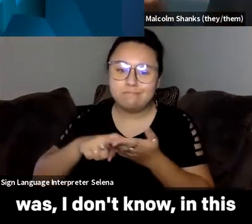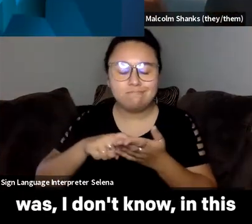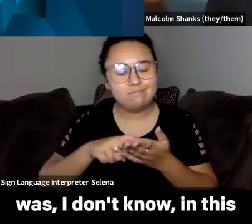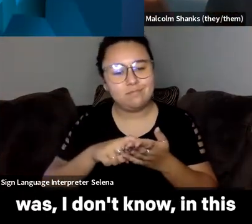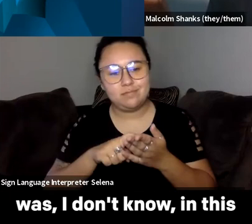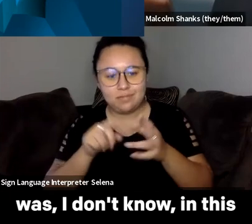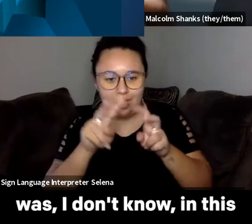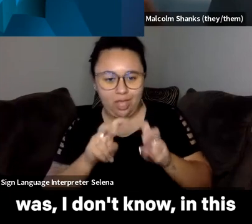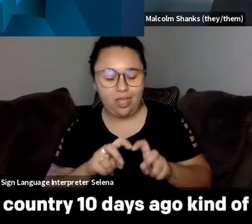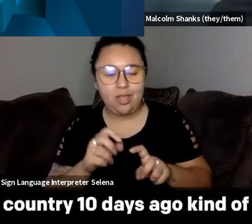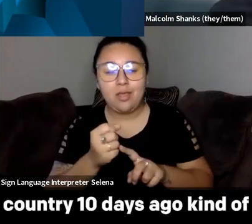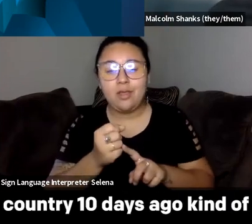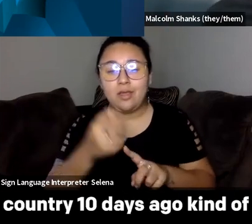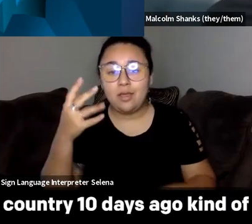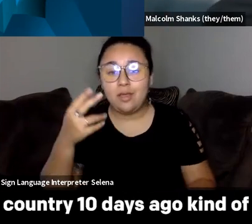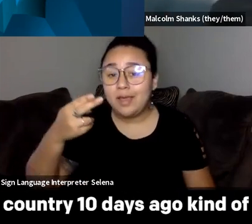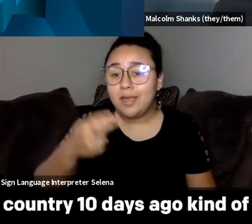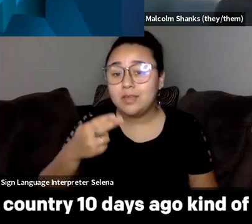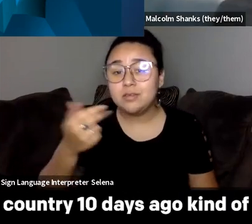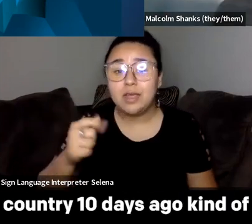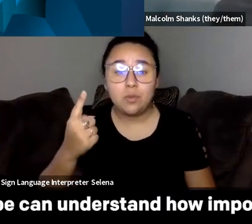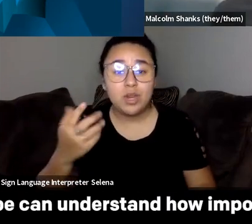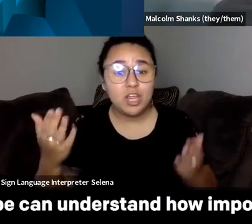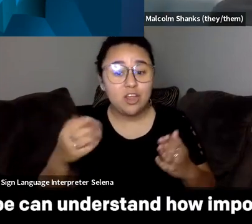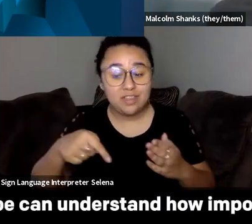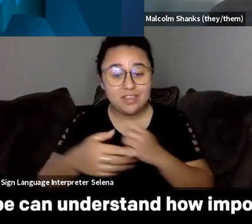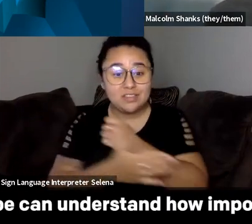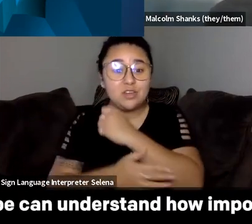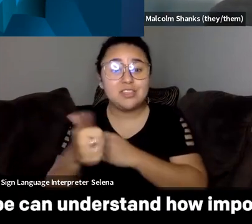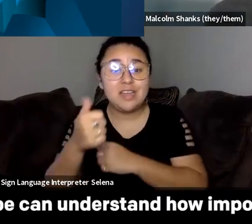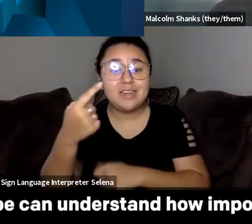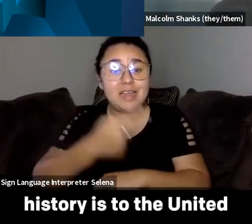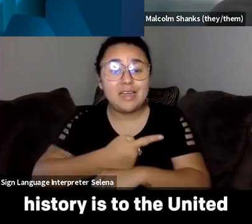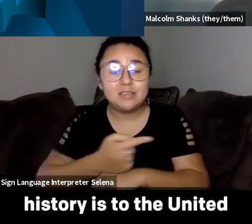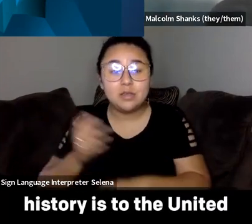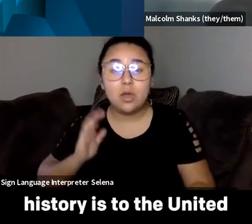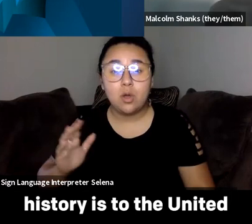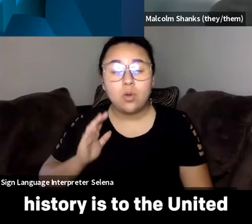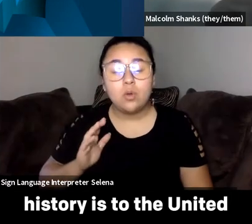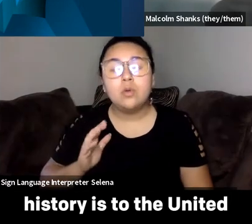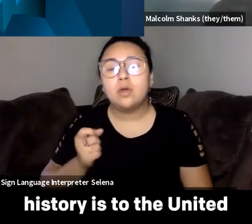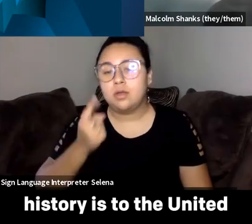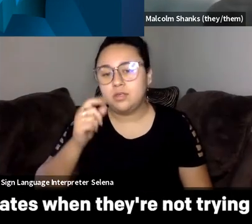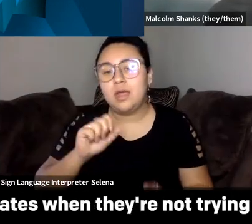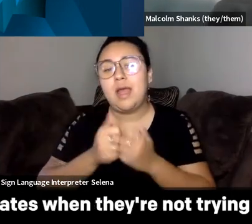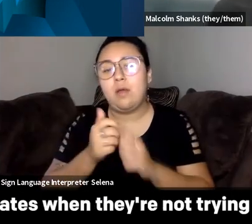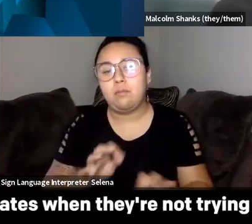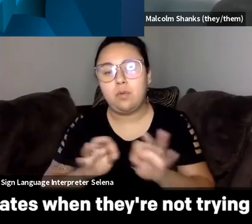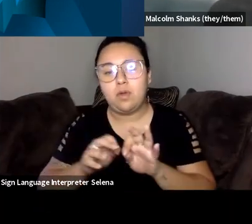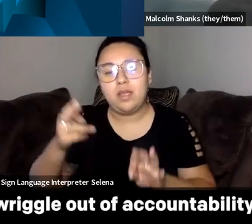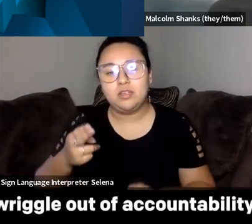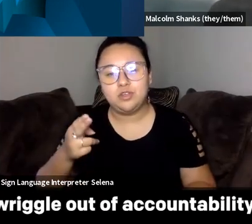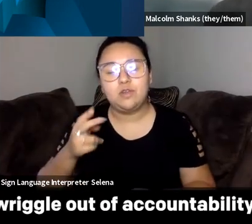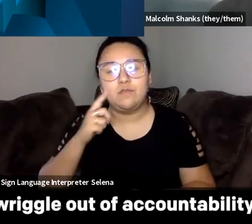was, I don't know, in this country 10 days ago, kind of maybe can understand how important history is to the United States when they're not